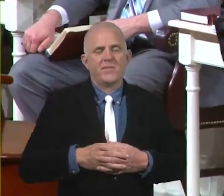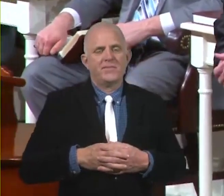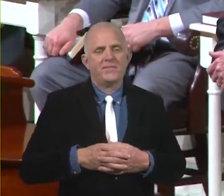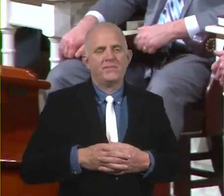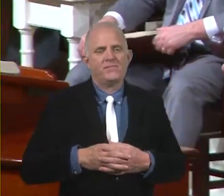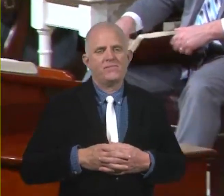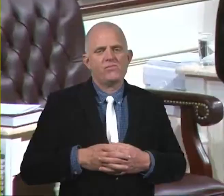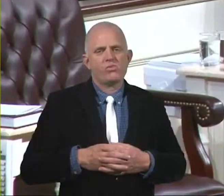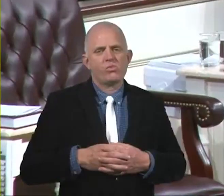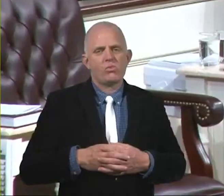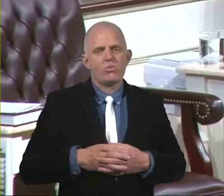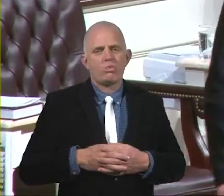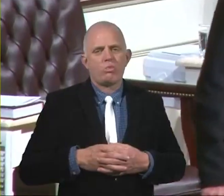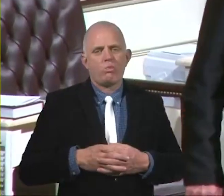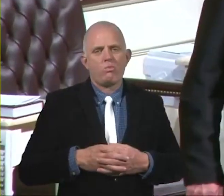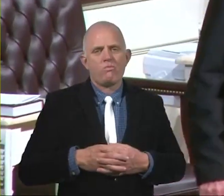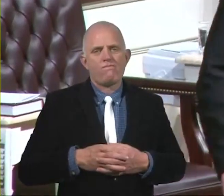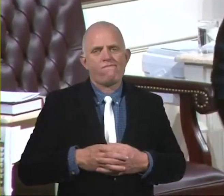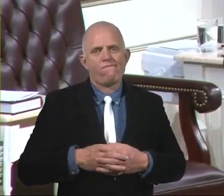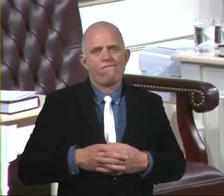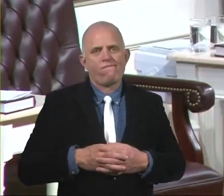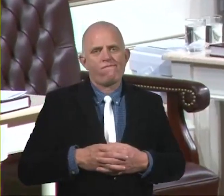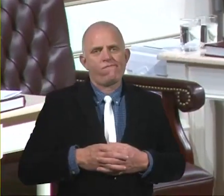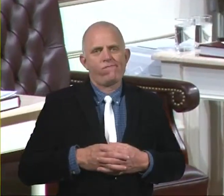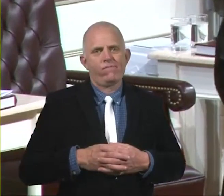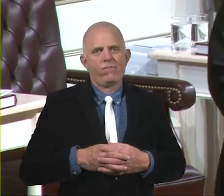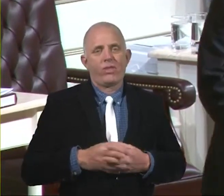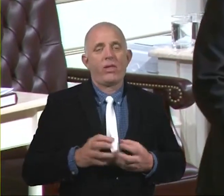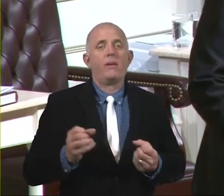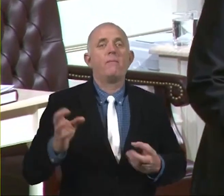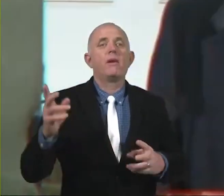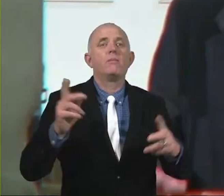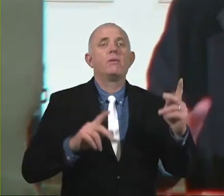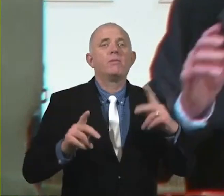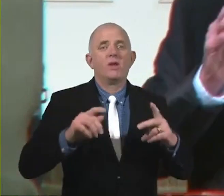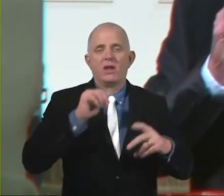Huh? Yeah, probably didn't have very many church members.